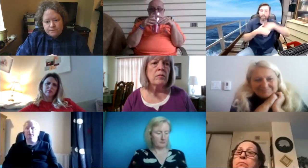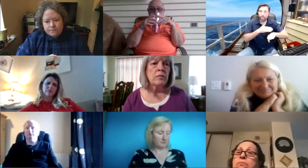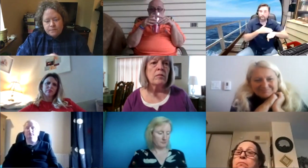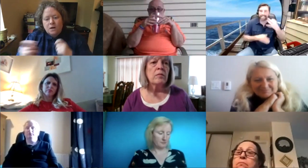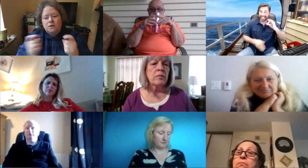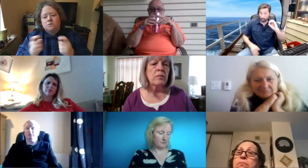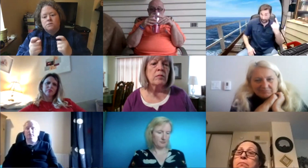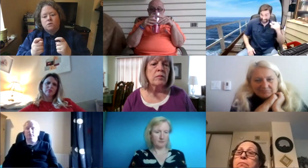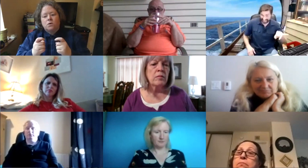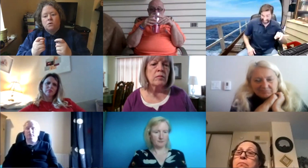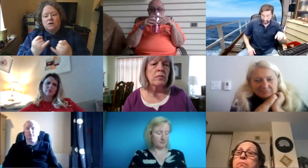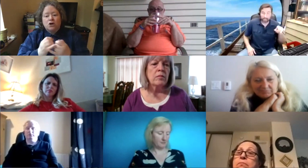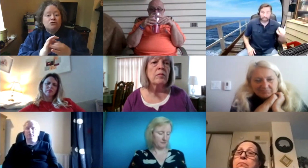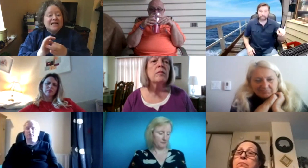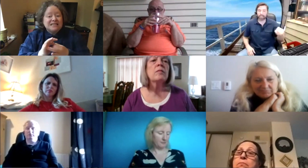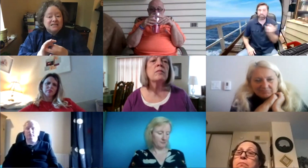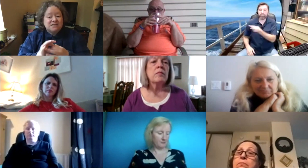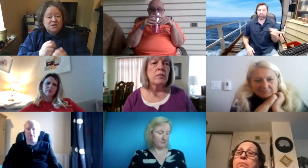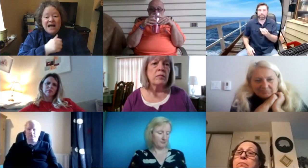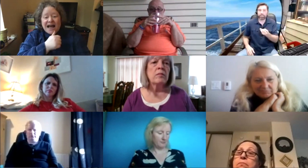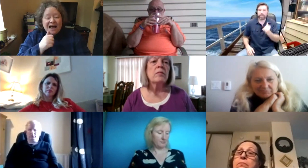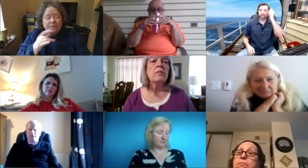Both of them were brother and sister.